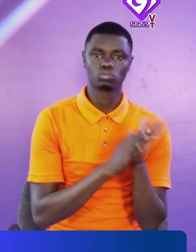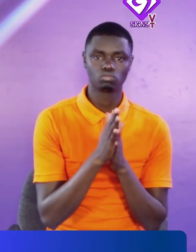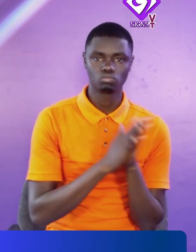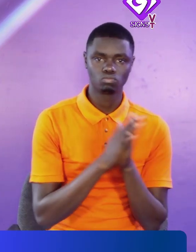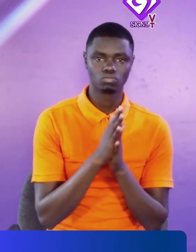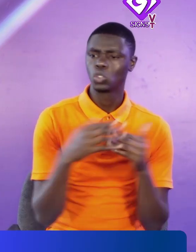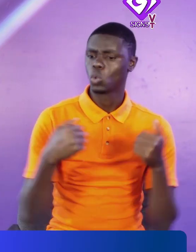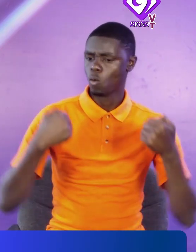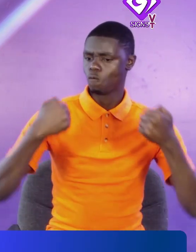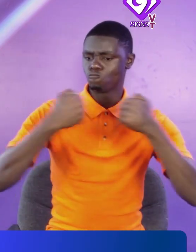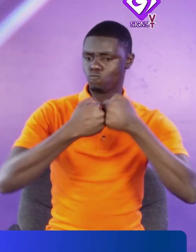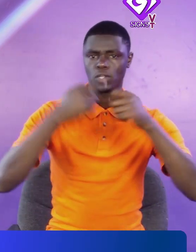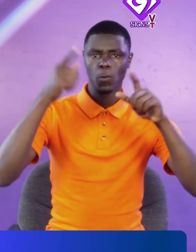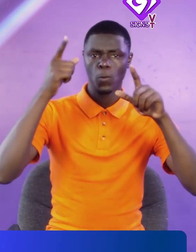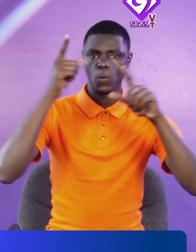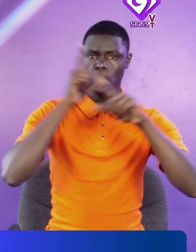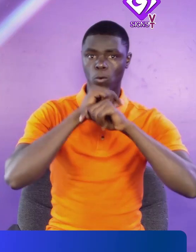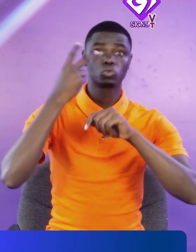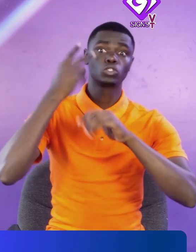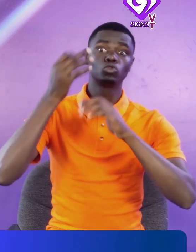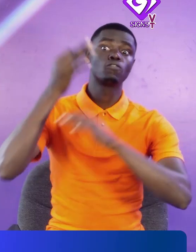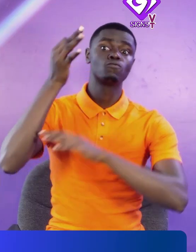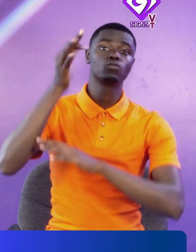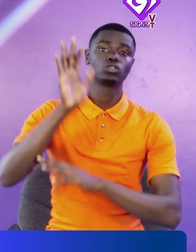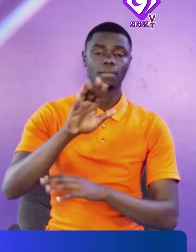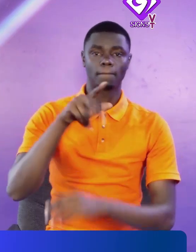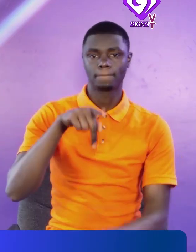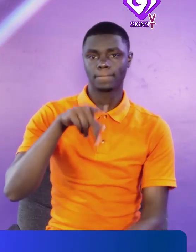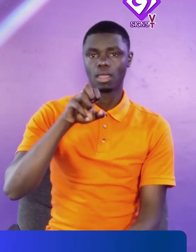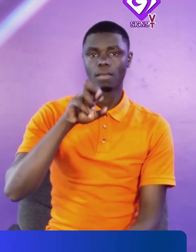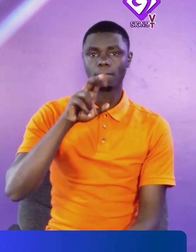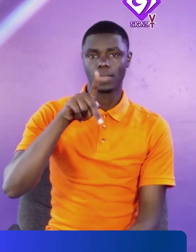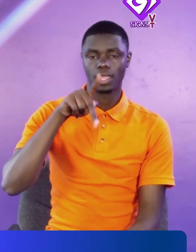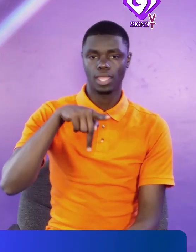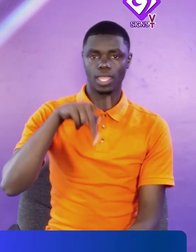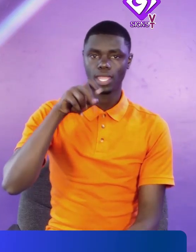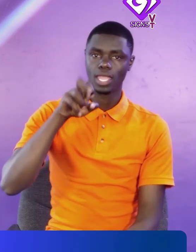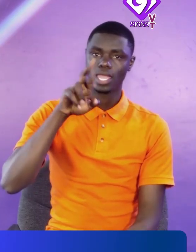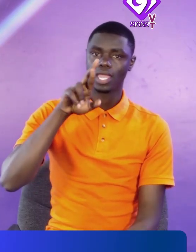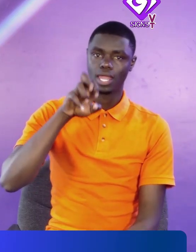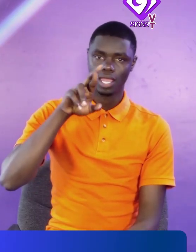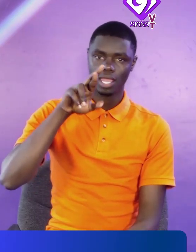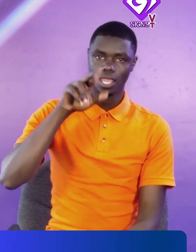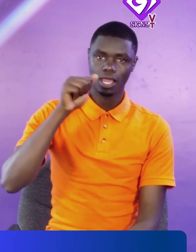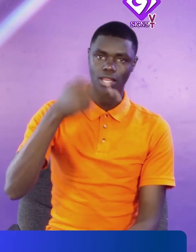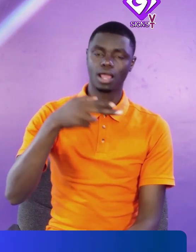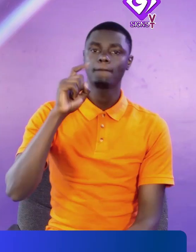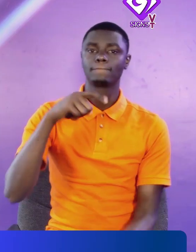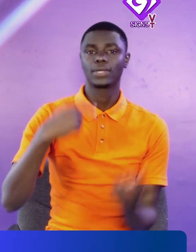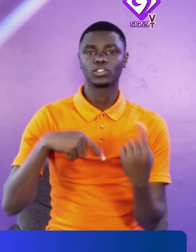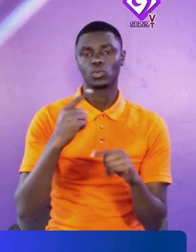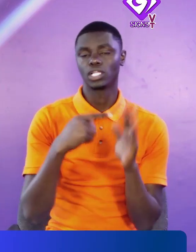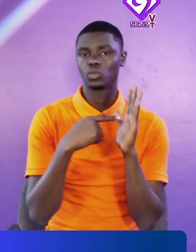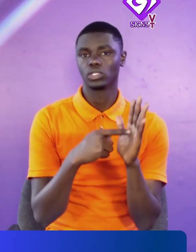we'll know his future. Pia Pereira anastahili ashinde this fight ndio atuonyeshe why he